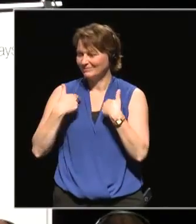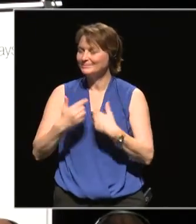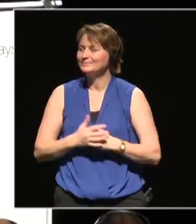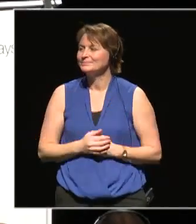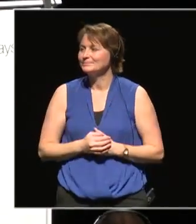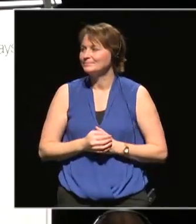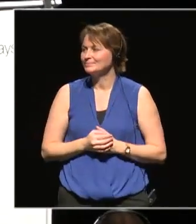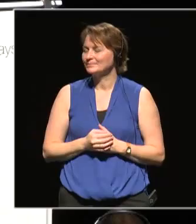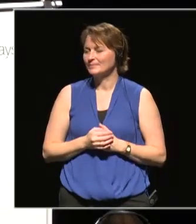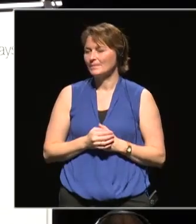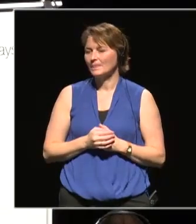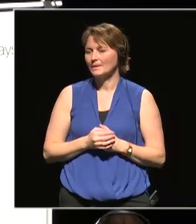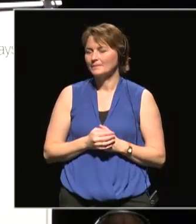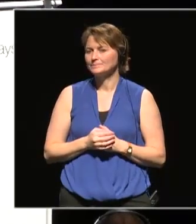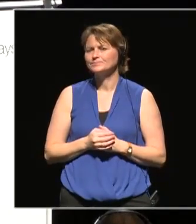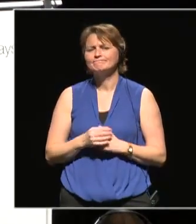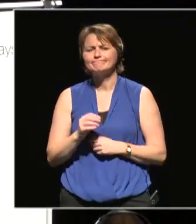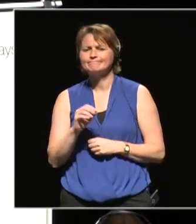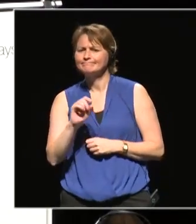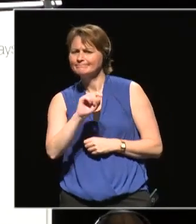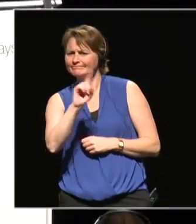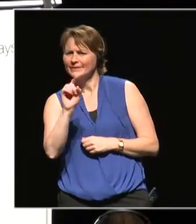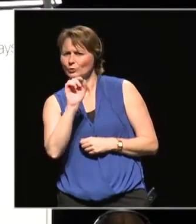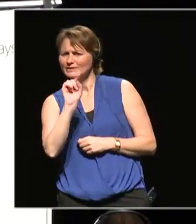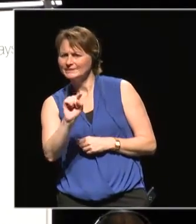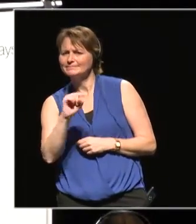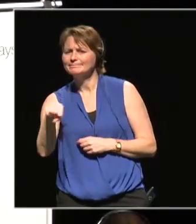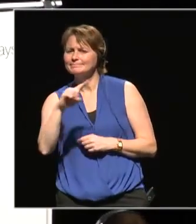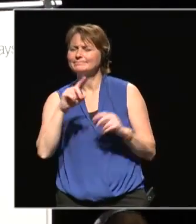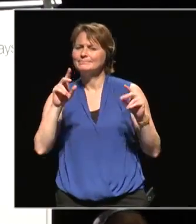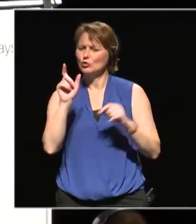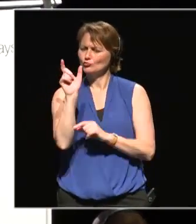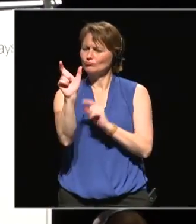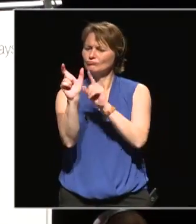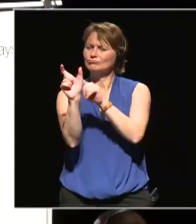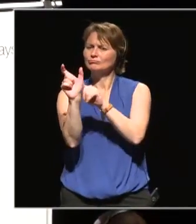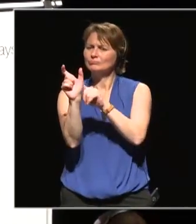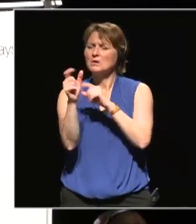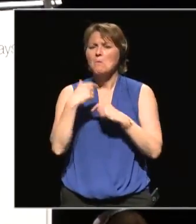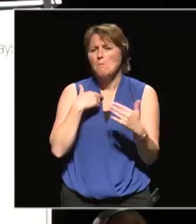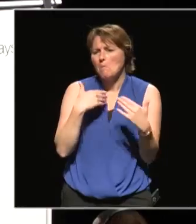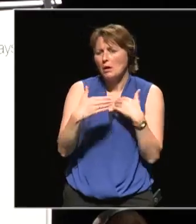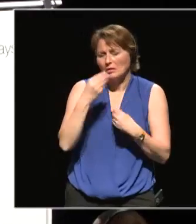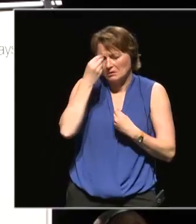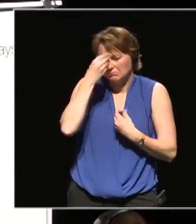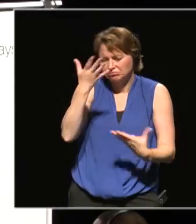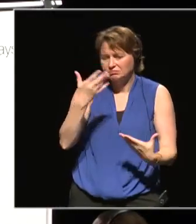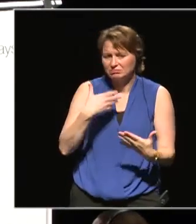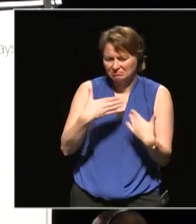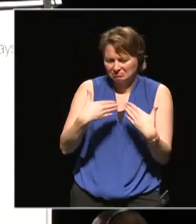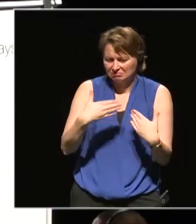have a question on terminology. I don't think it's important to know if you're optimistic or pessimistic. That's more